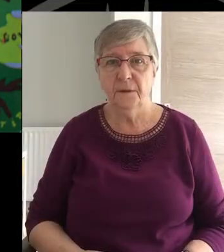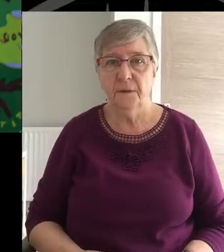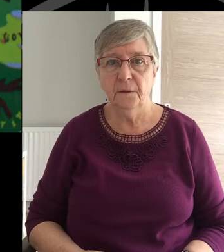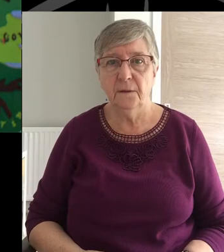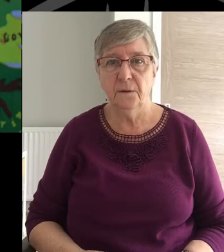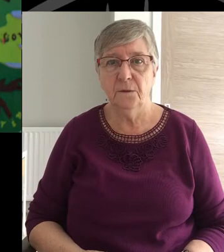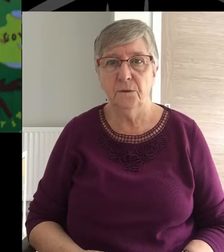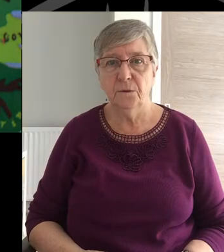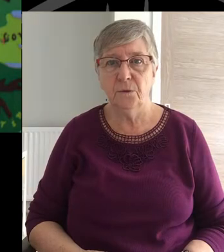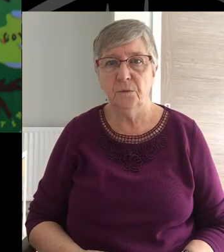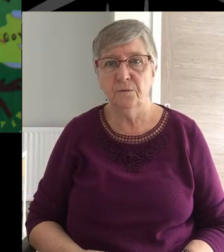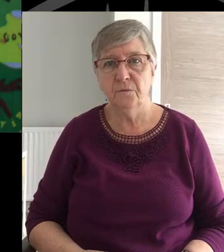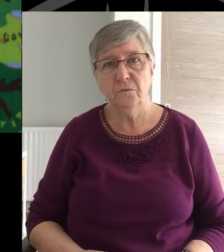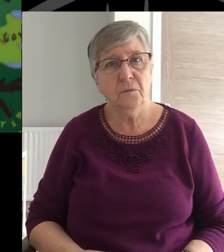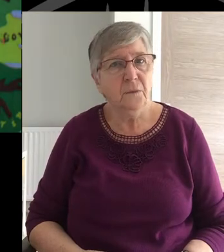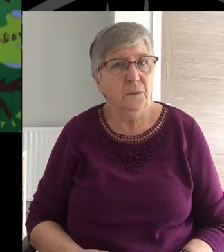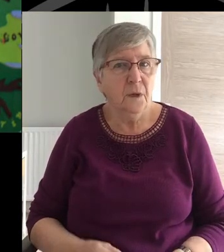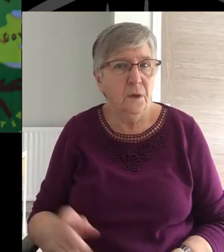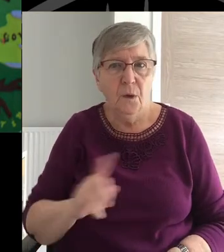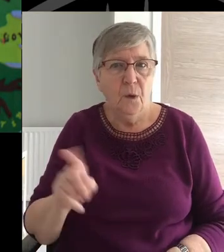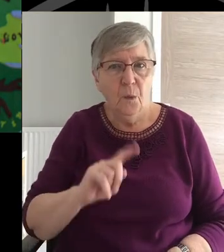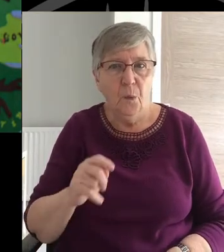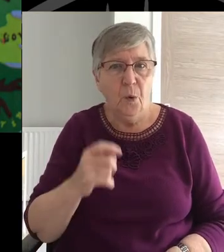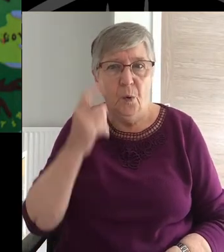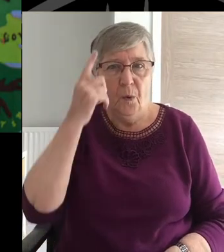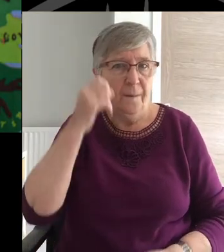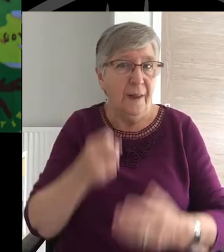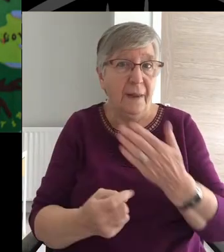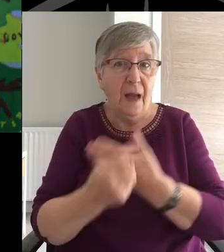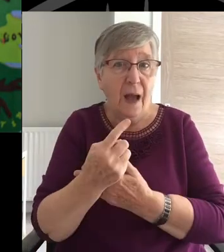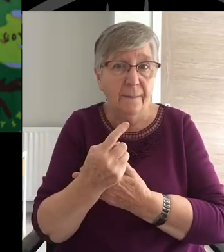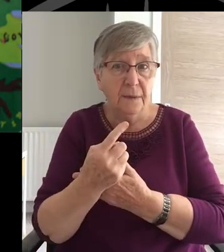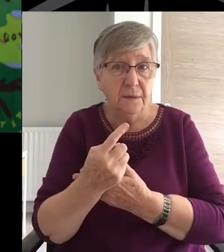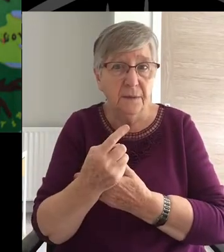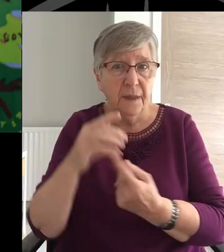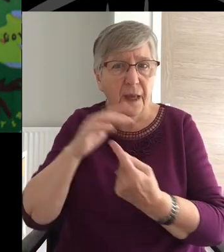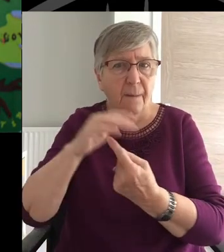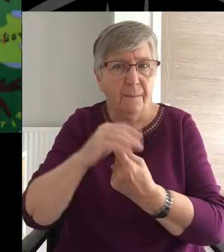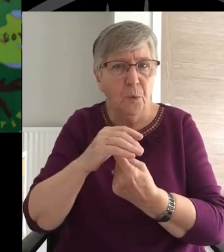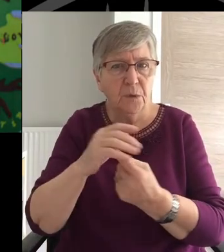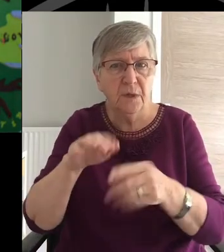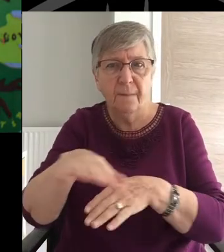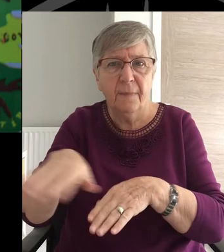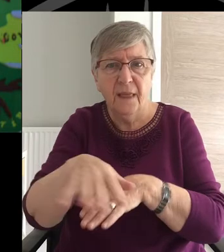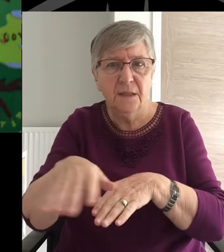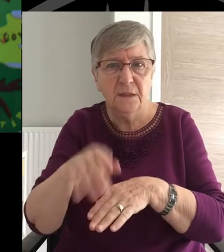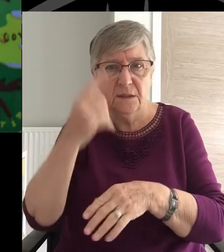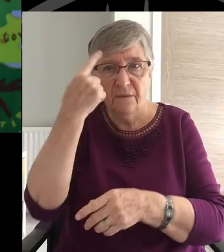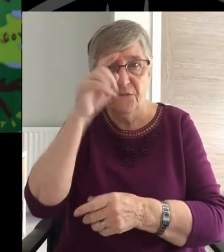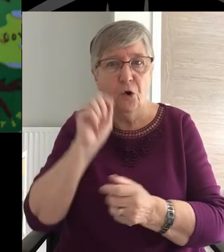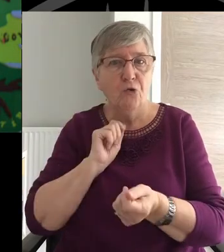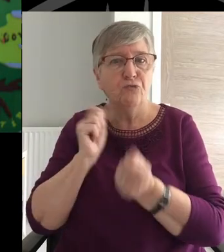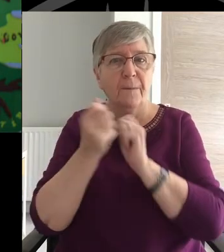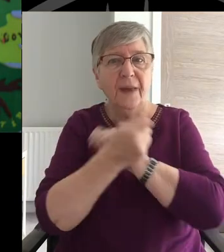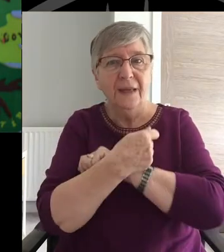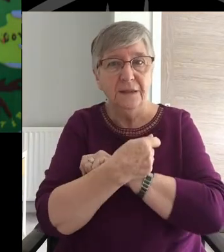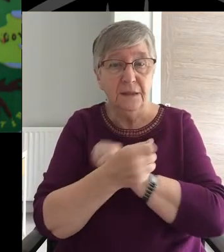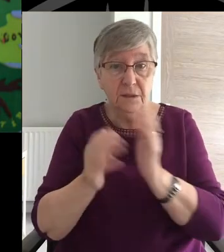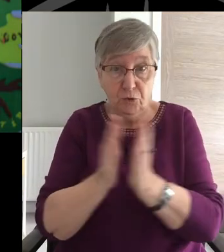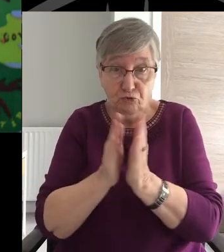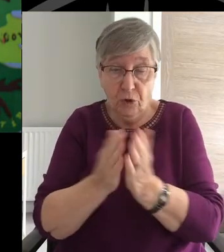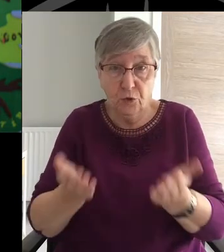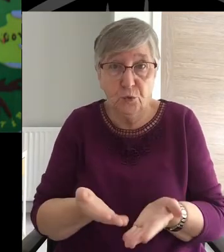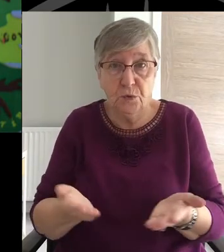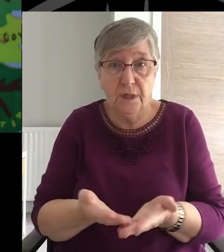So what might be, what are the key areas of repentance in church life today? Ezekiel, remember, is speaking